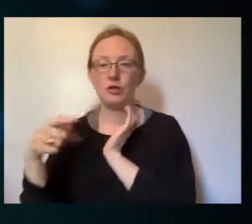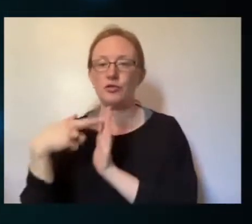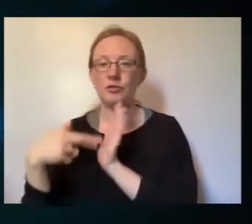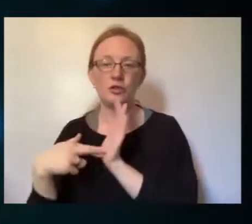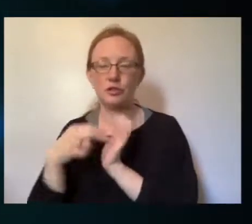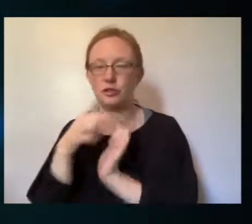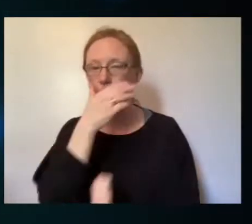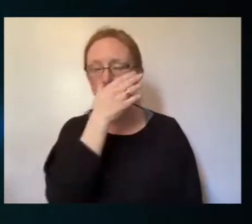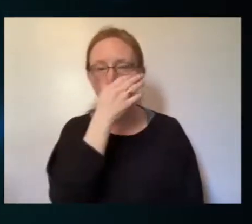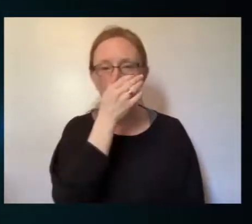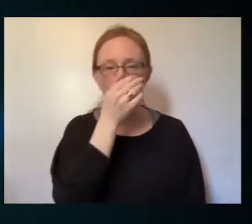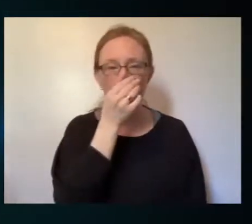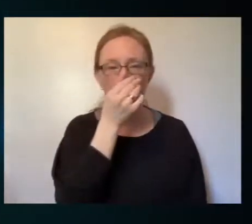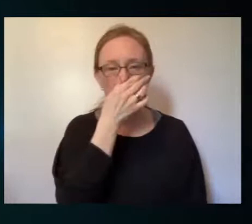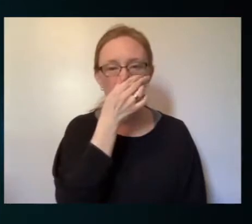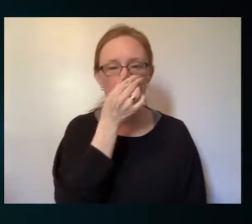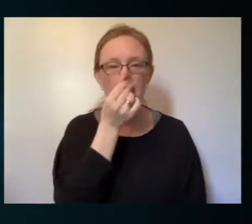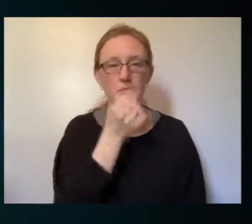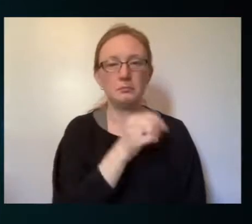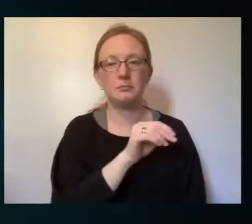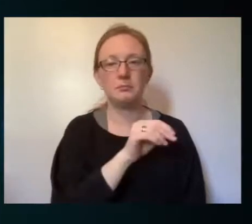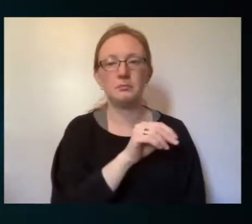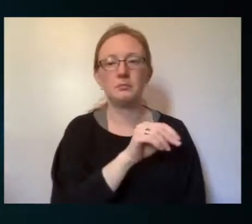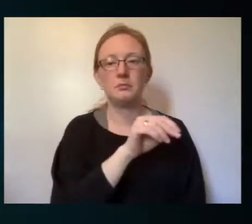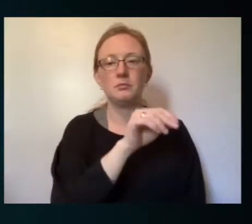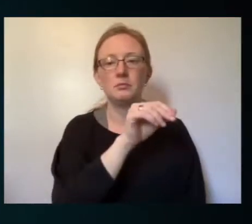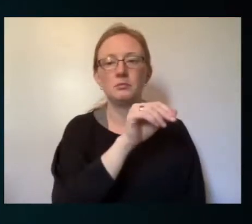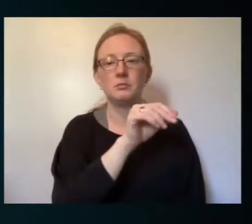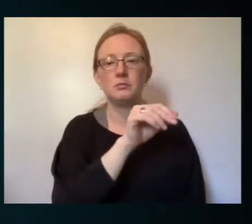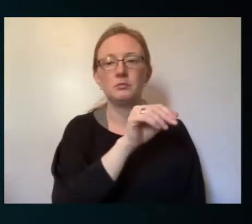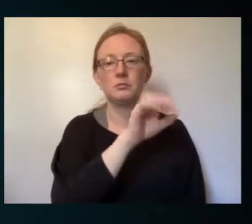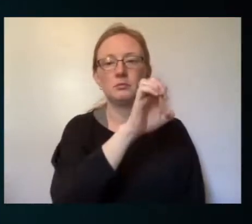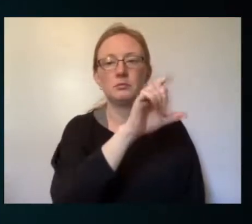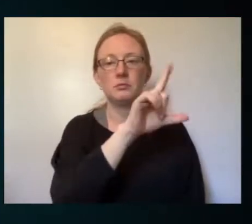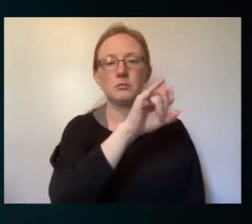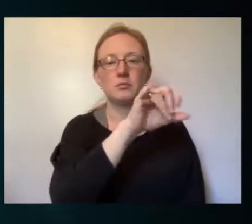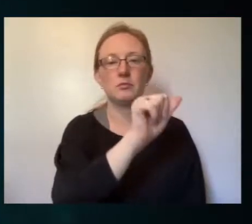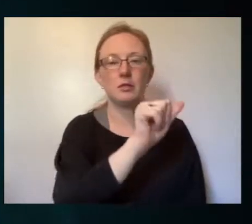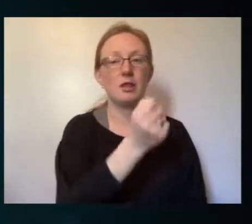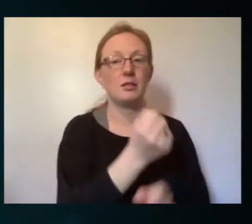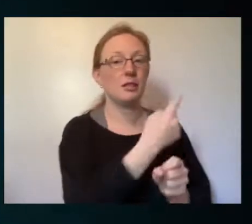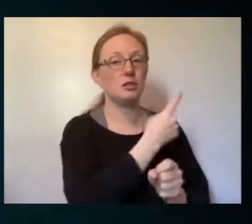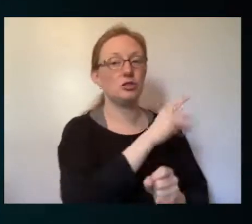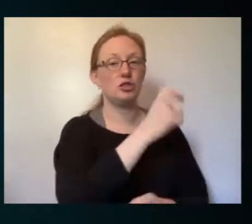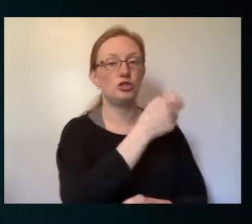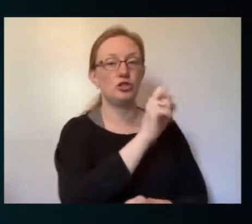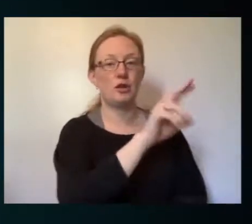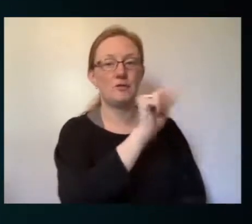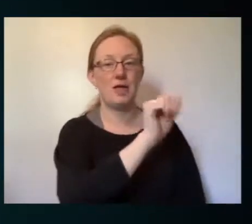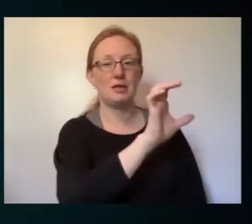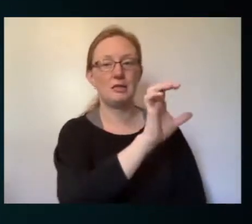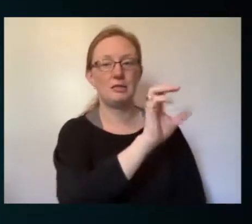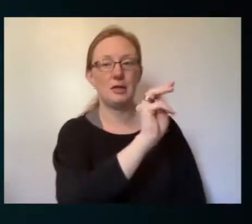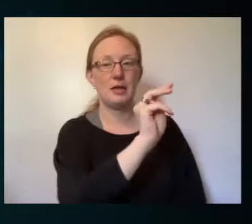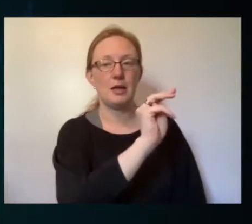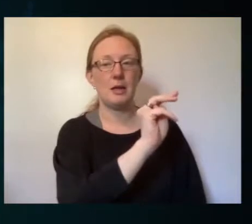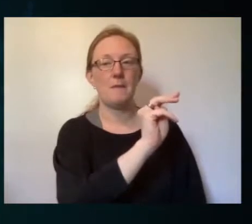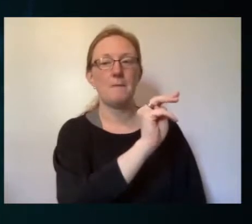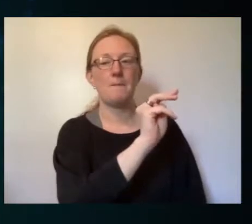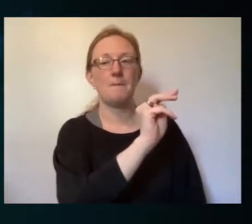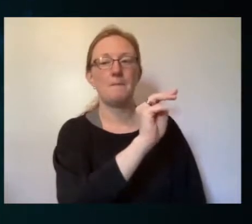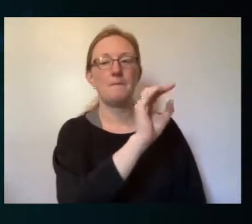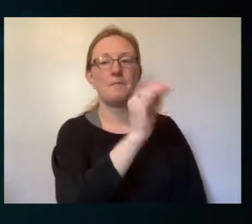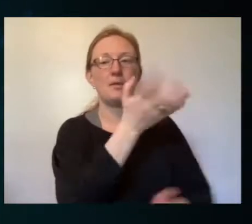to register. Alisa has added, last year as chair of ACM Interaction Design and Children